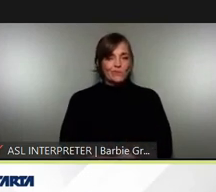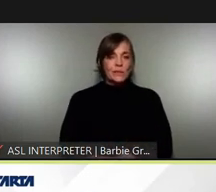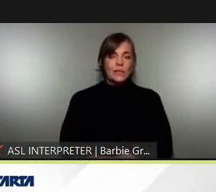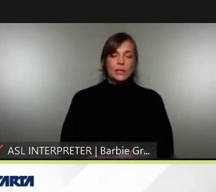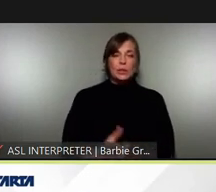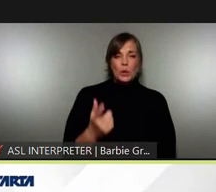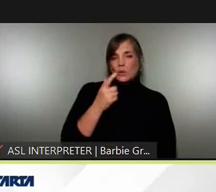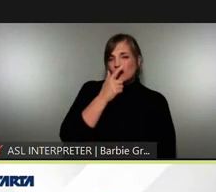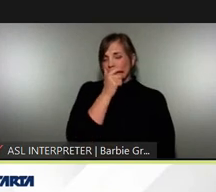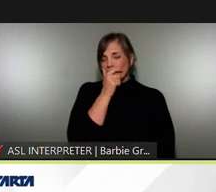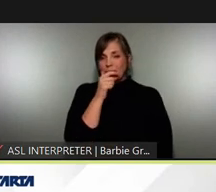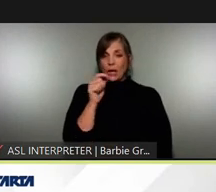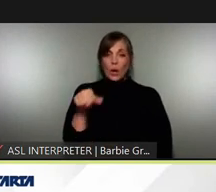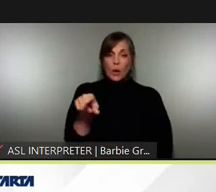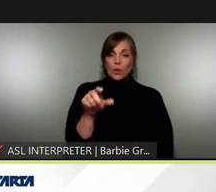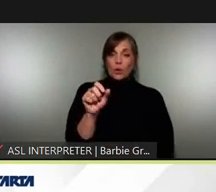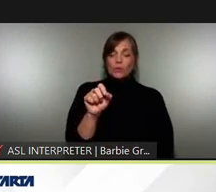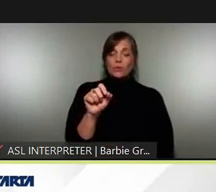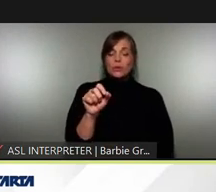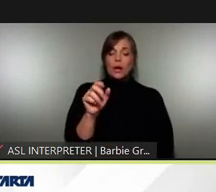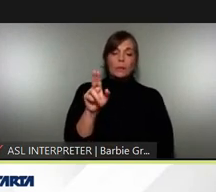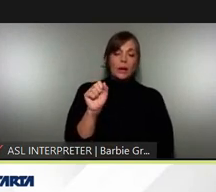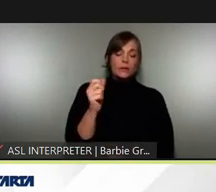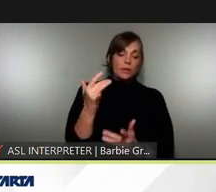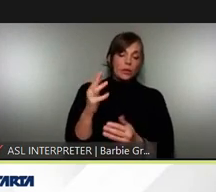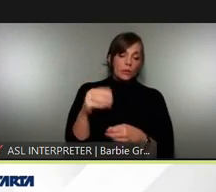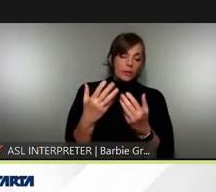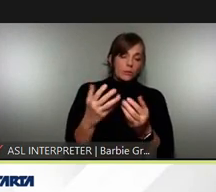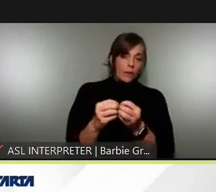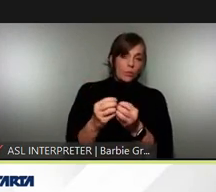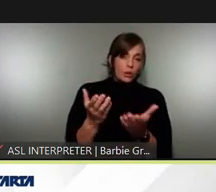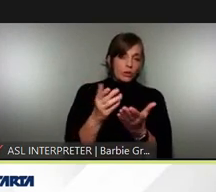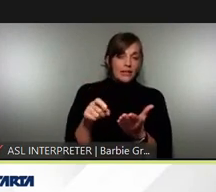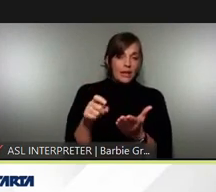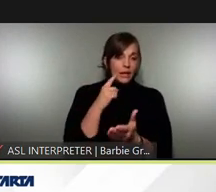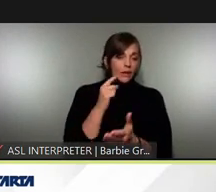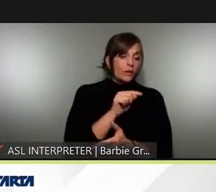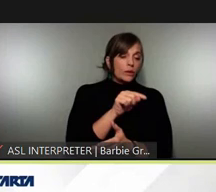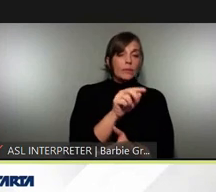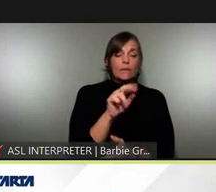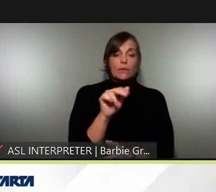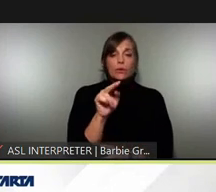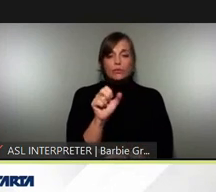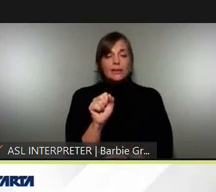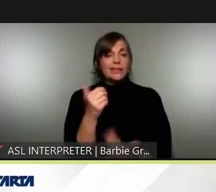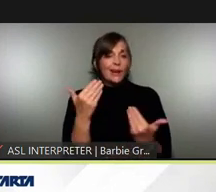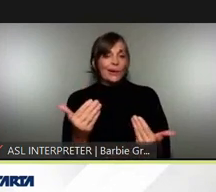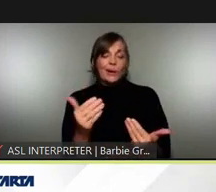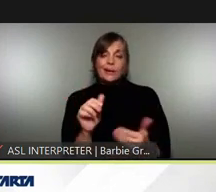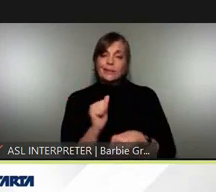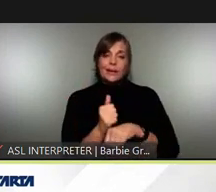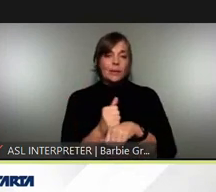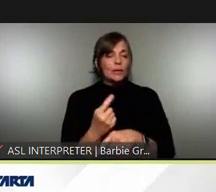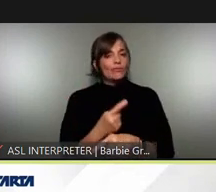shadow buses that are waiting to provide more service and are needed for some of these runs and go ahead and put them into